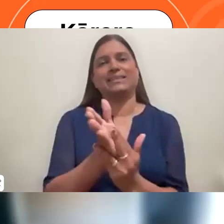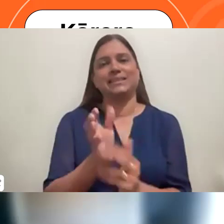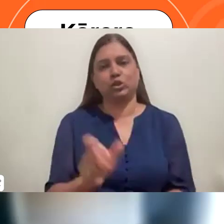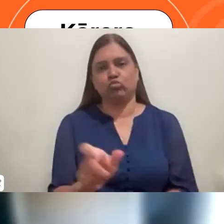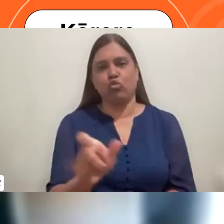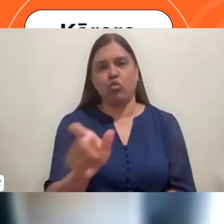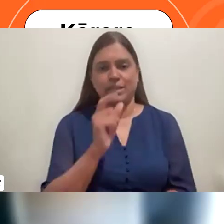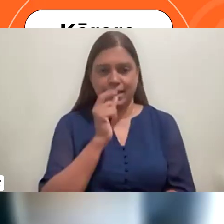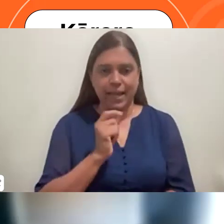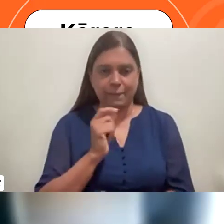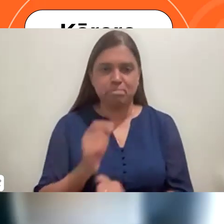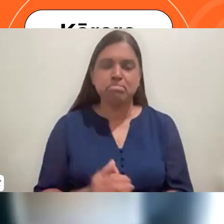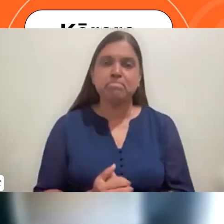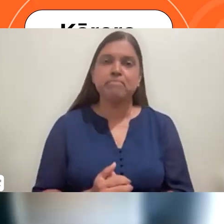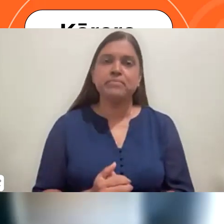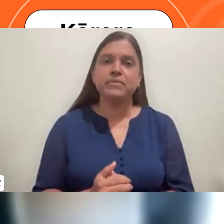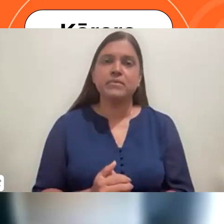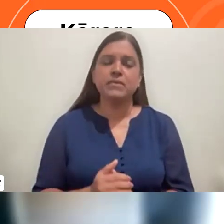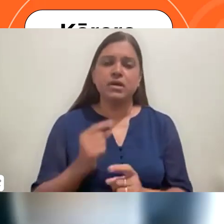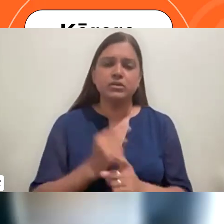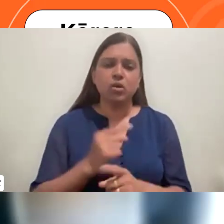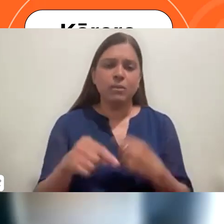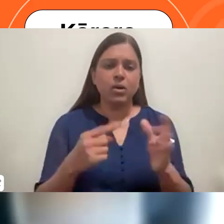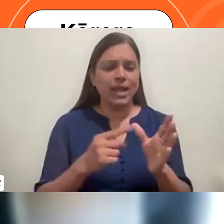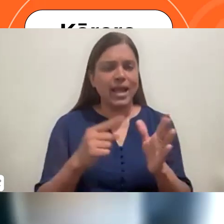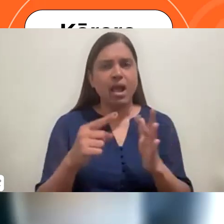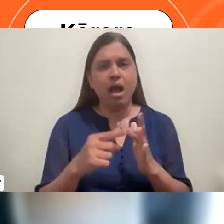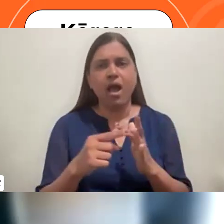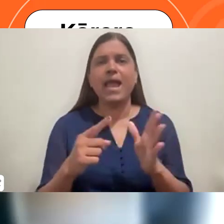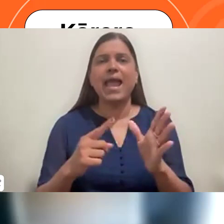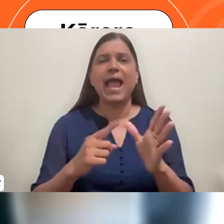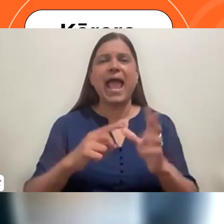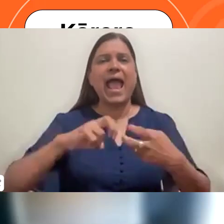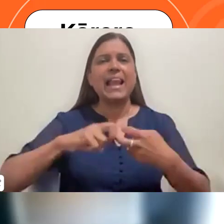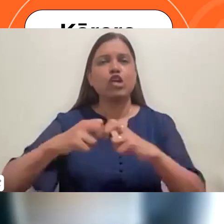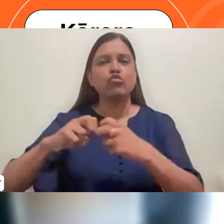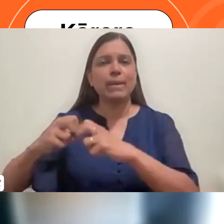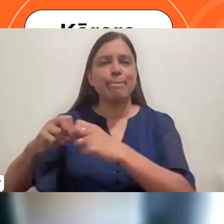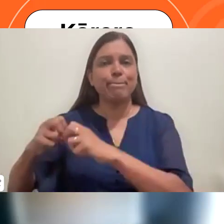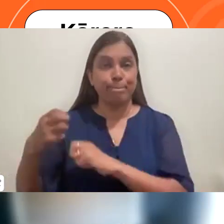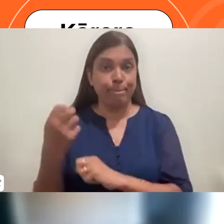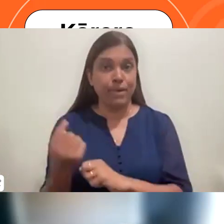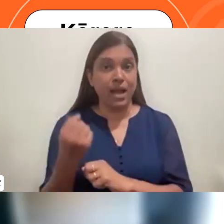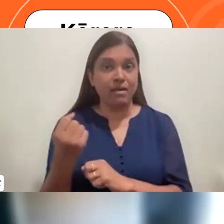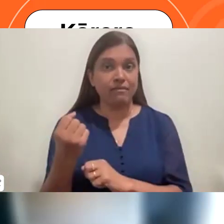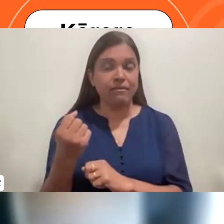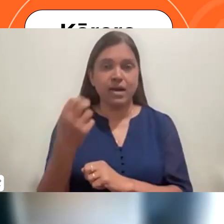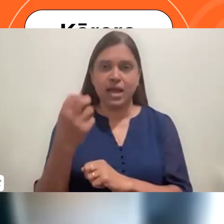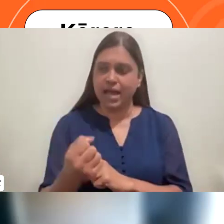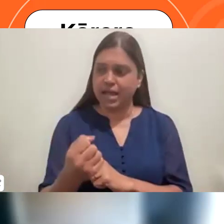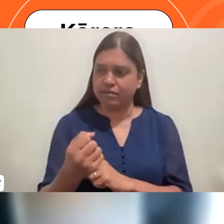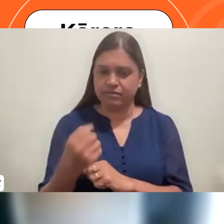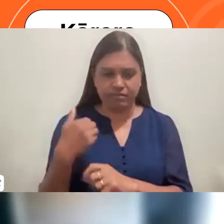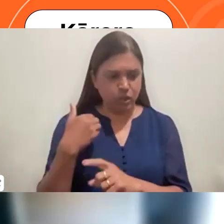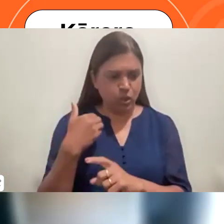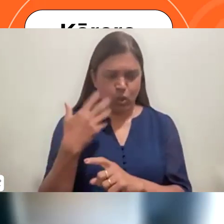we use a bit of AI algorithms to help with that. It's been based on about almost 2 years